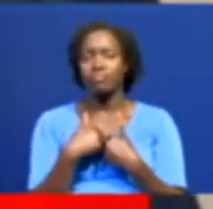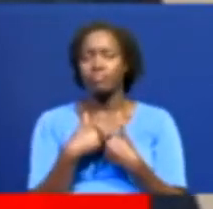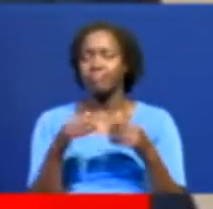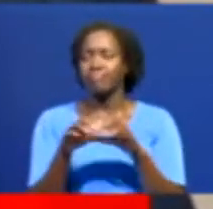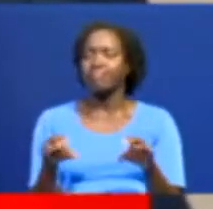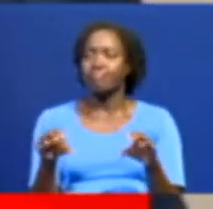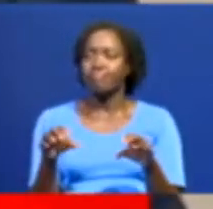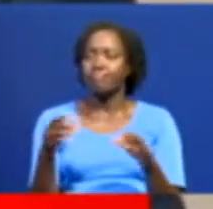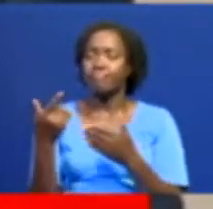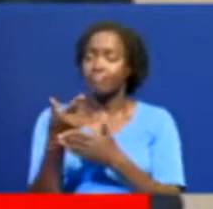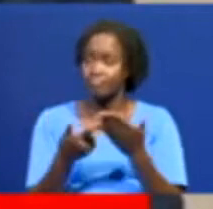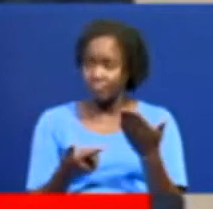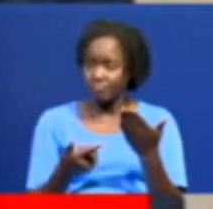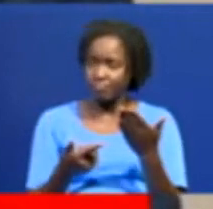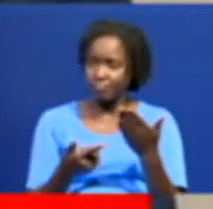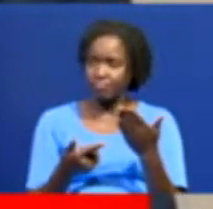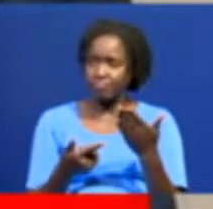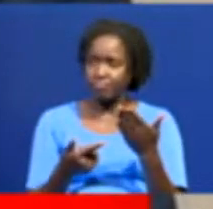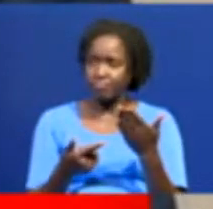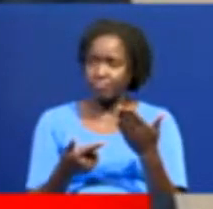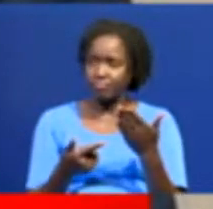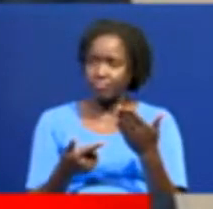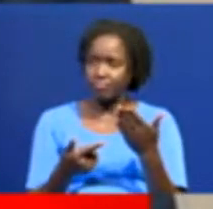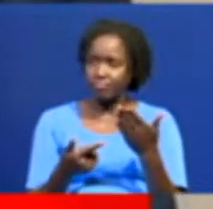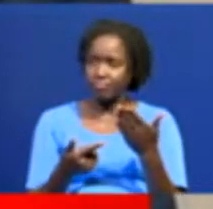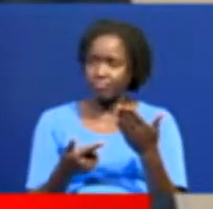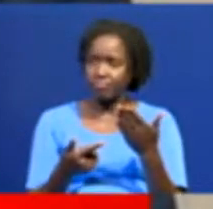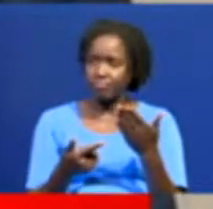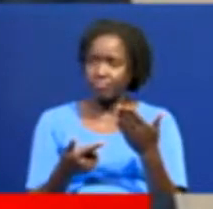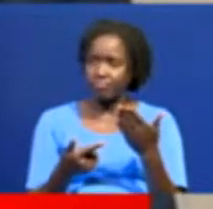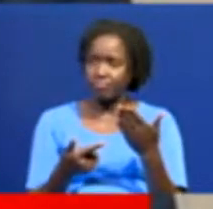market for what the